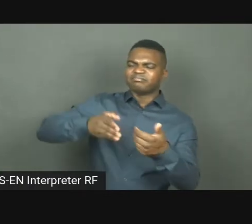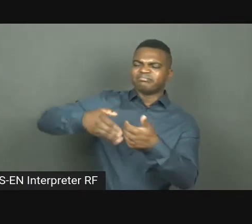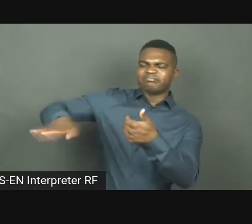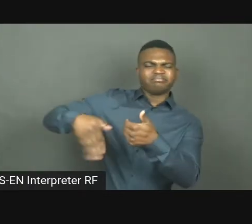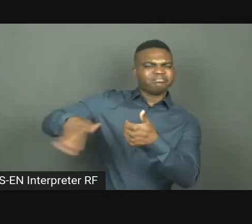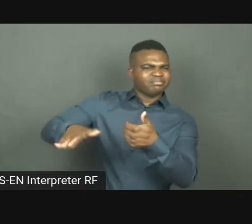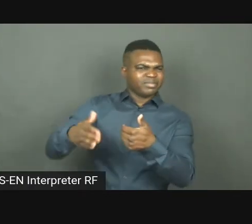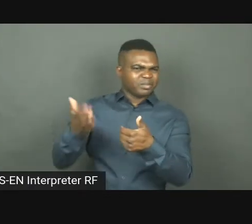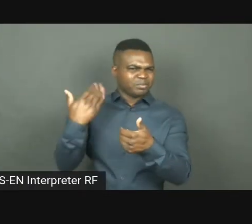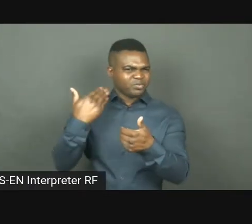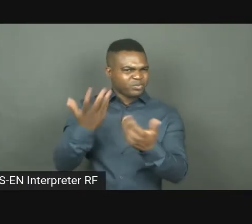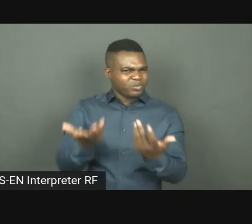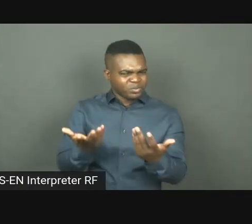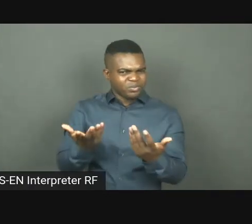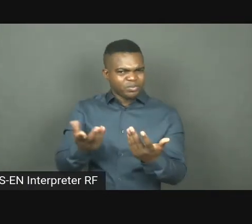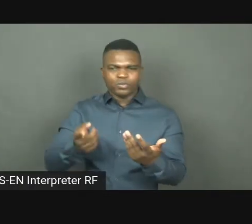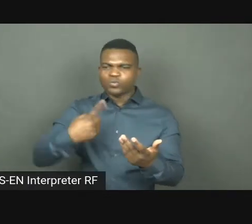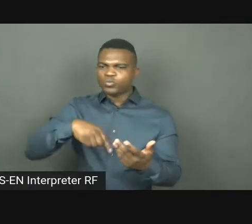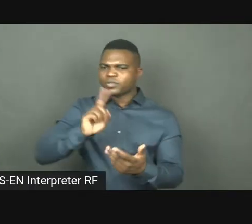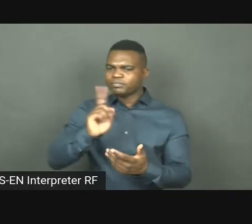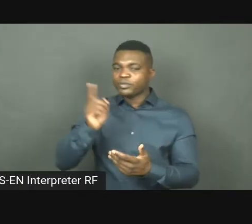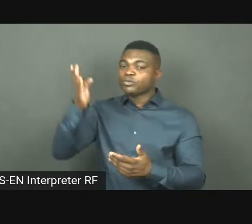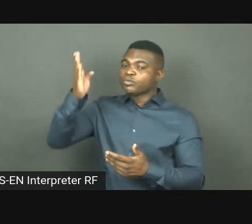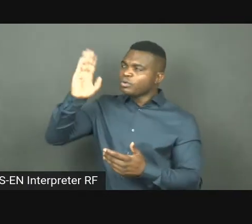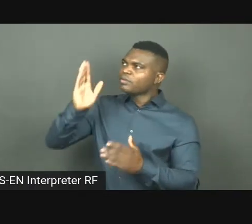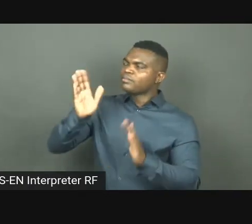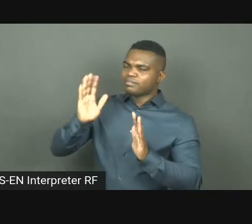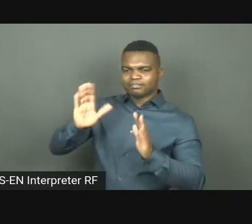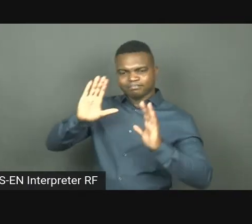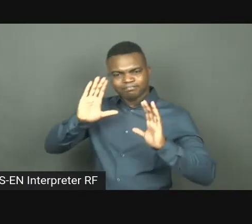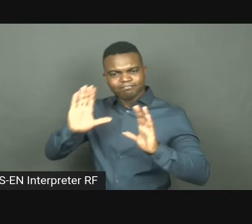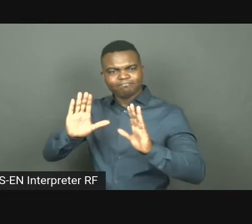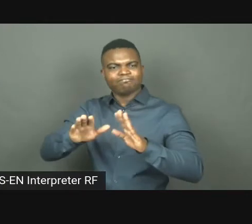God and the nature of God, but about the nature